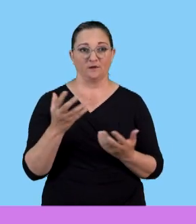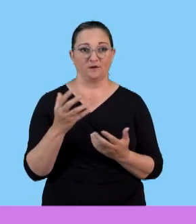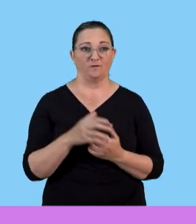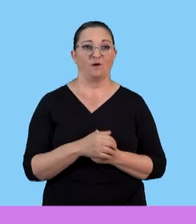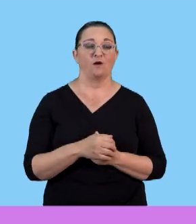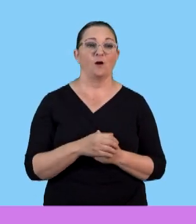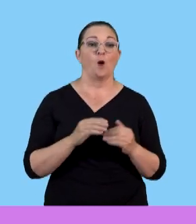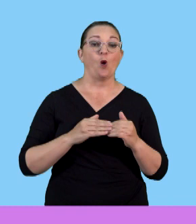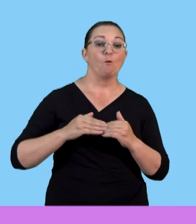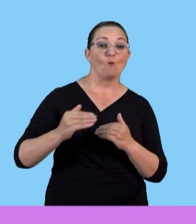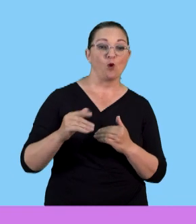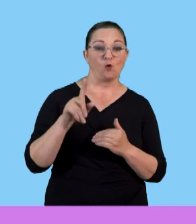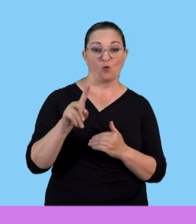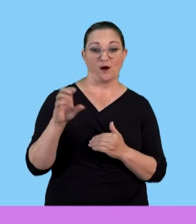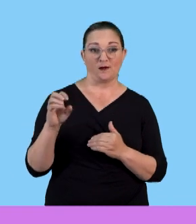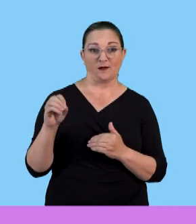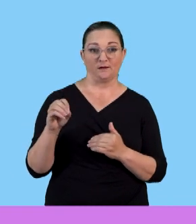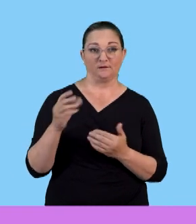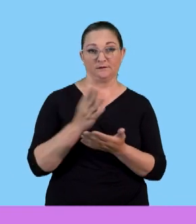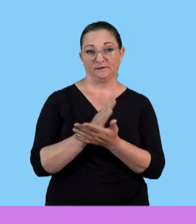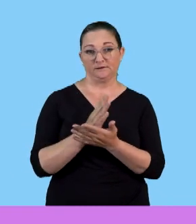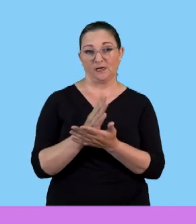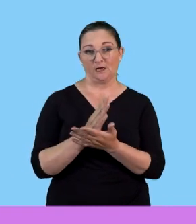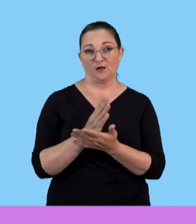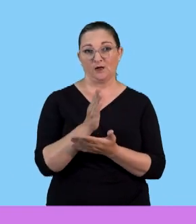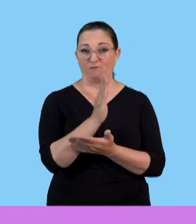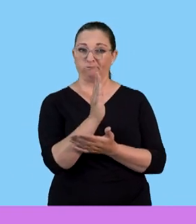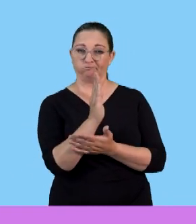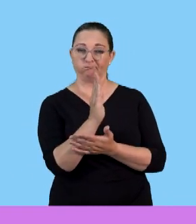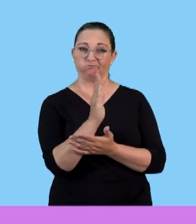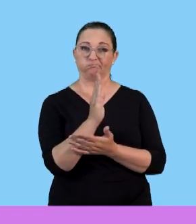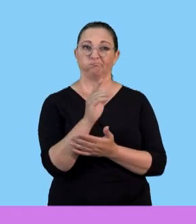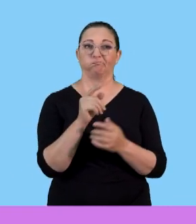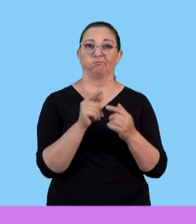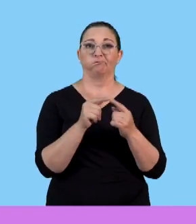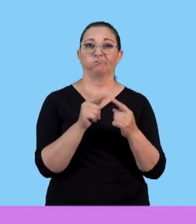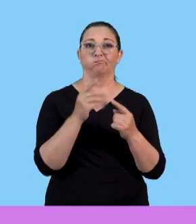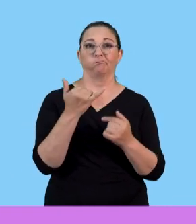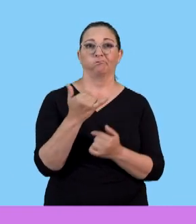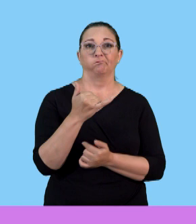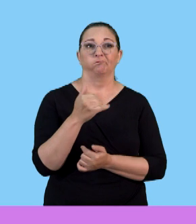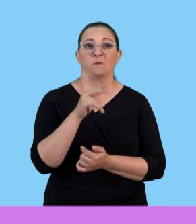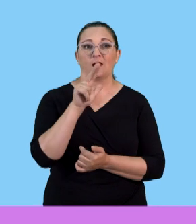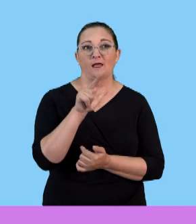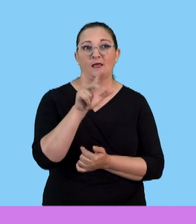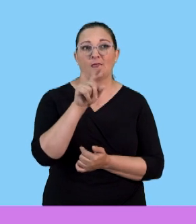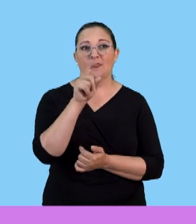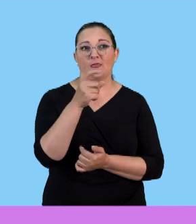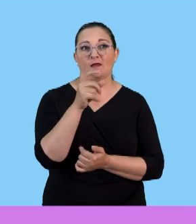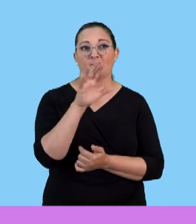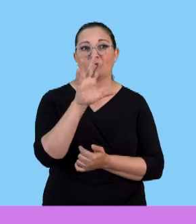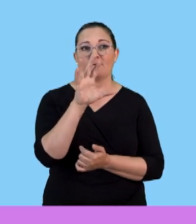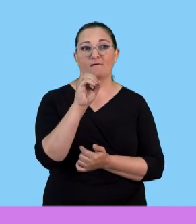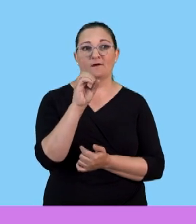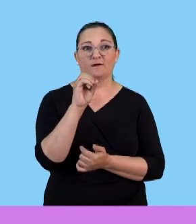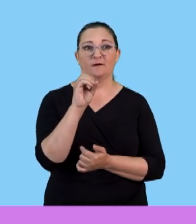170 will be more than 100. So it could be somewhere here, our 170. So we are going to